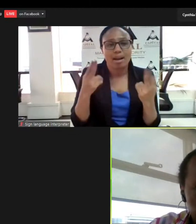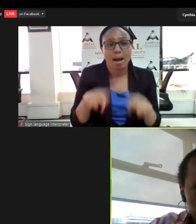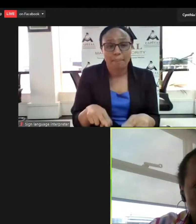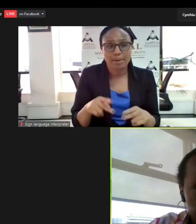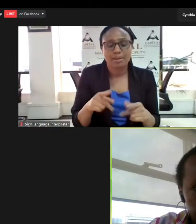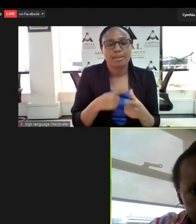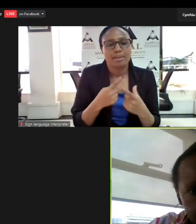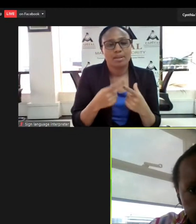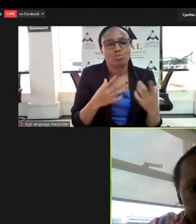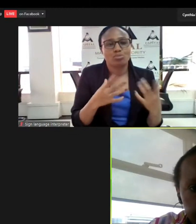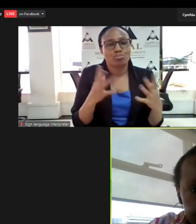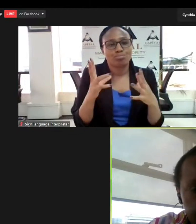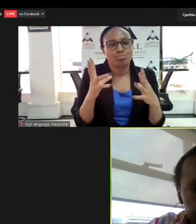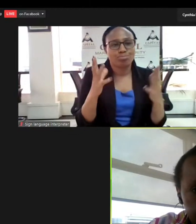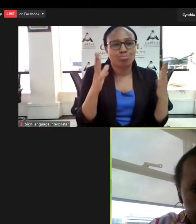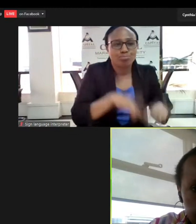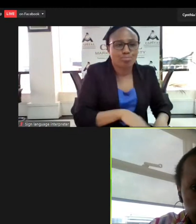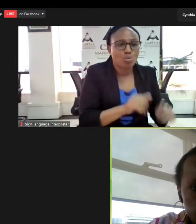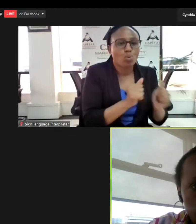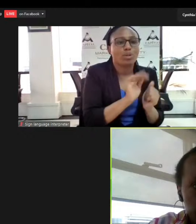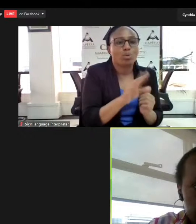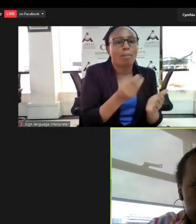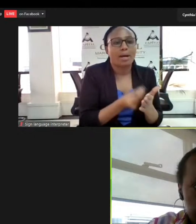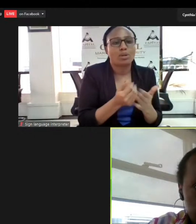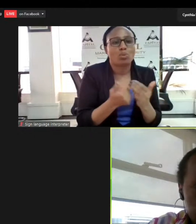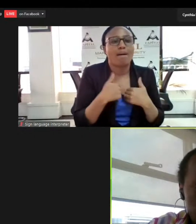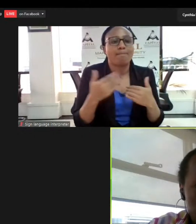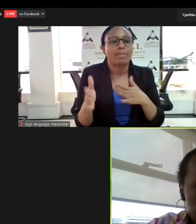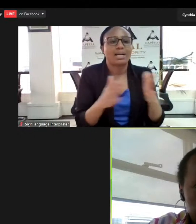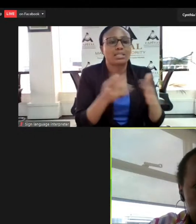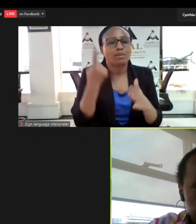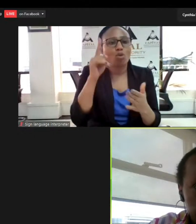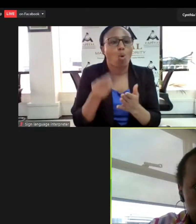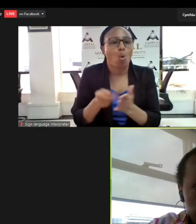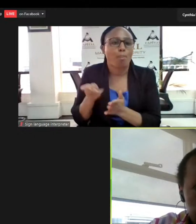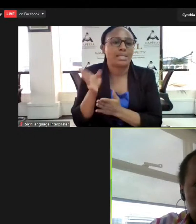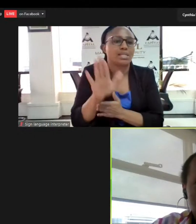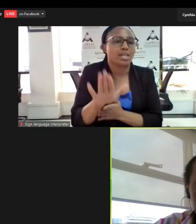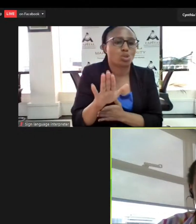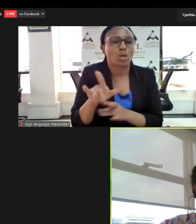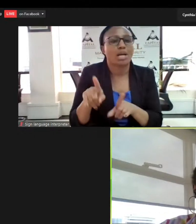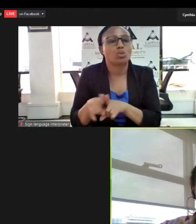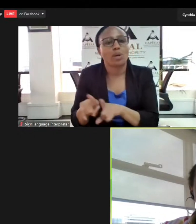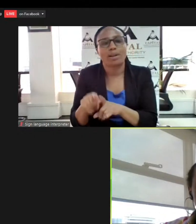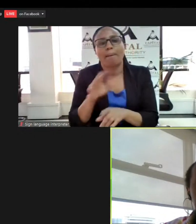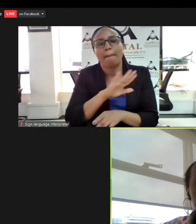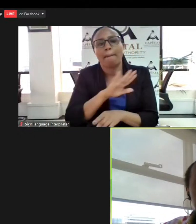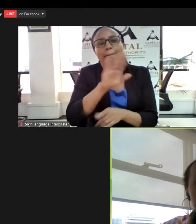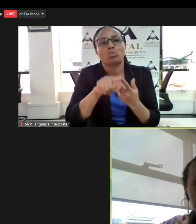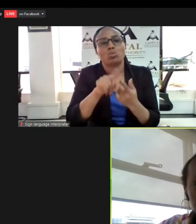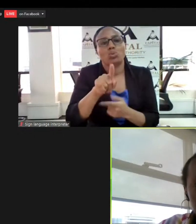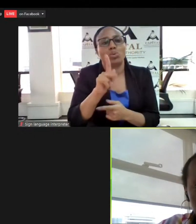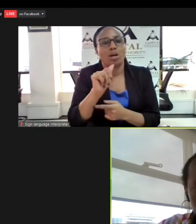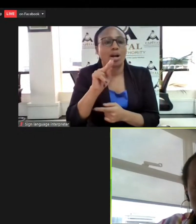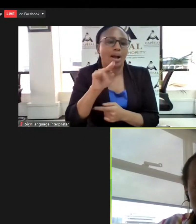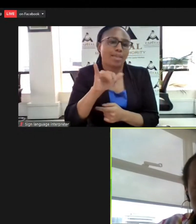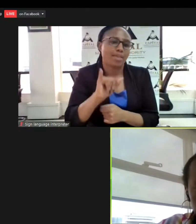go down with your money, there's that mechanism for compensation as well. Back to you, Karen.